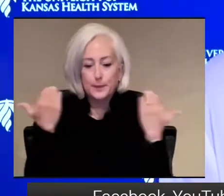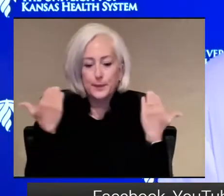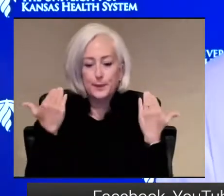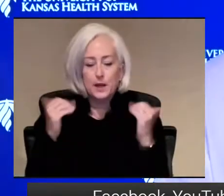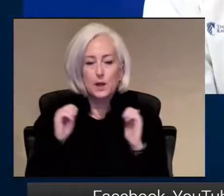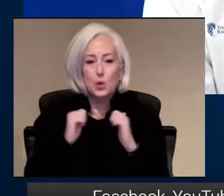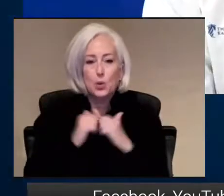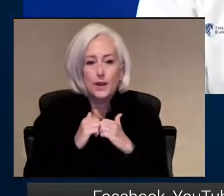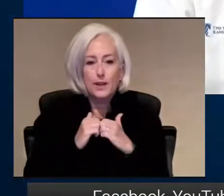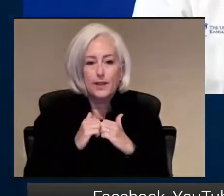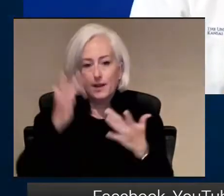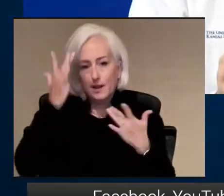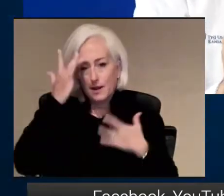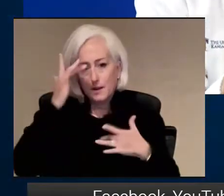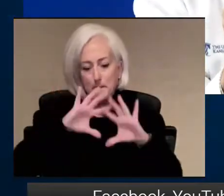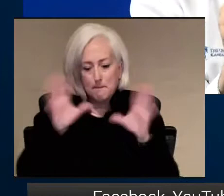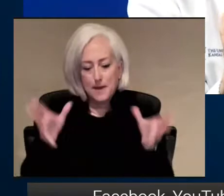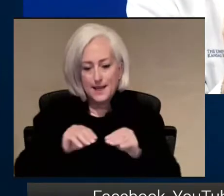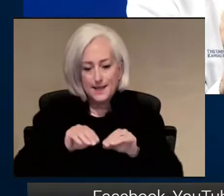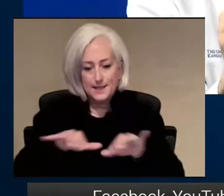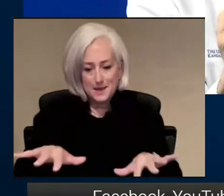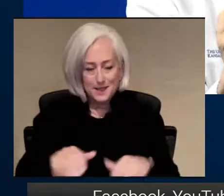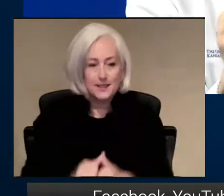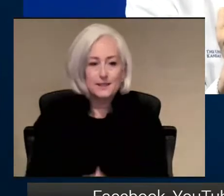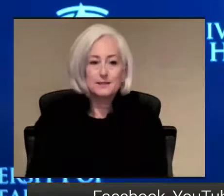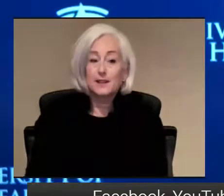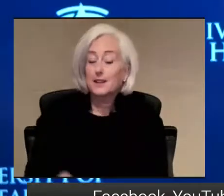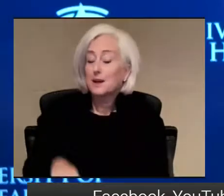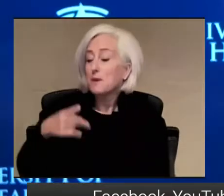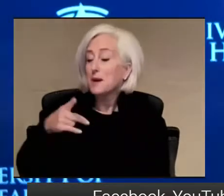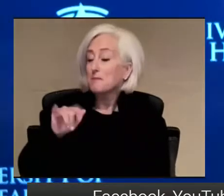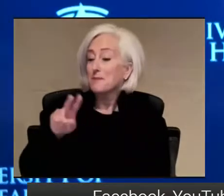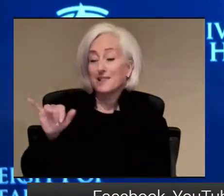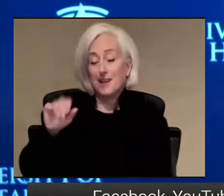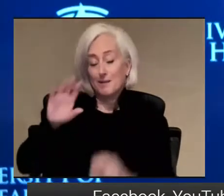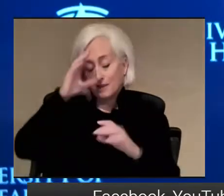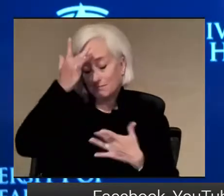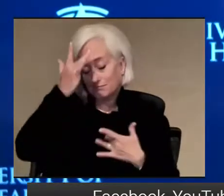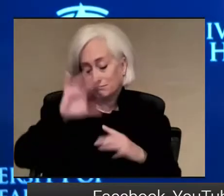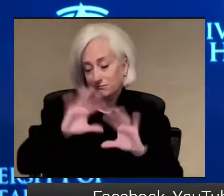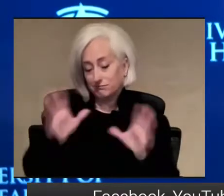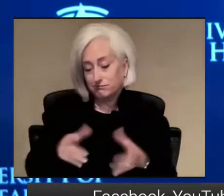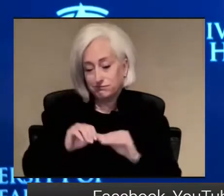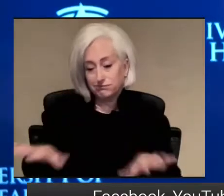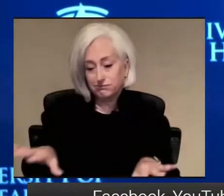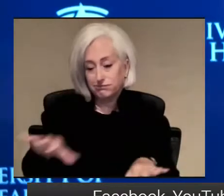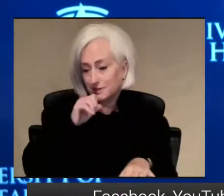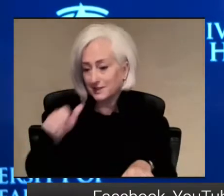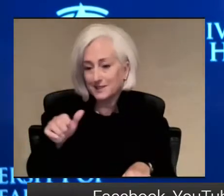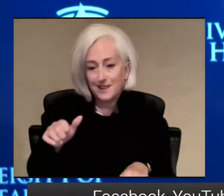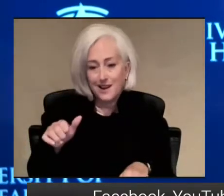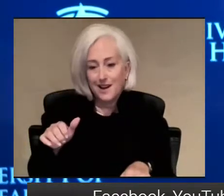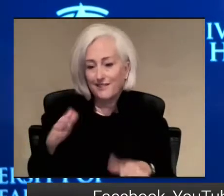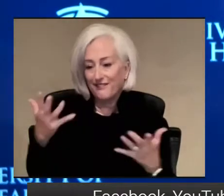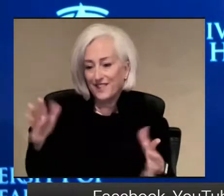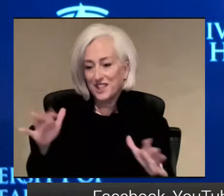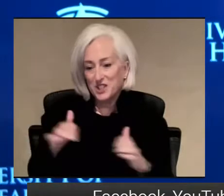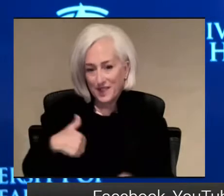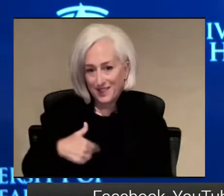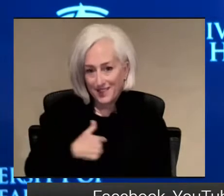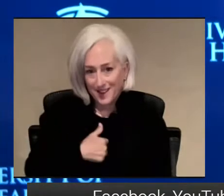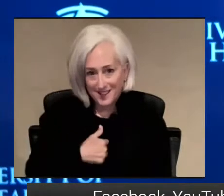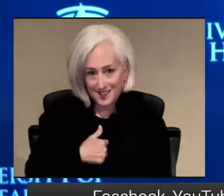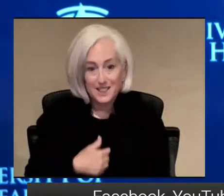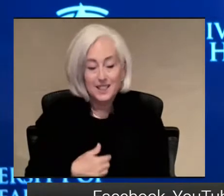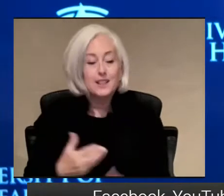still circulating. Pandemic may not be done with us. A couple of thoughts. First, there's a lot more vaccine production going on today than there was before, so the ability to flex up and get